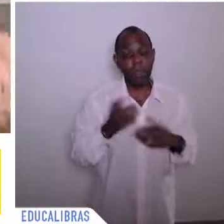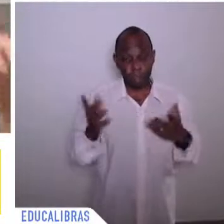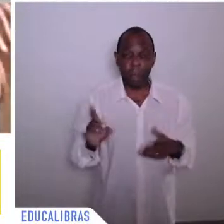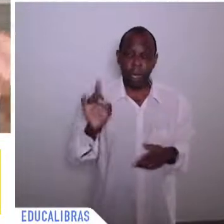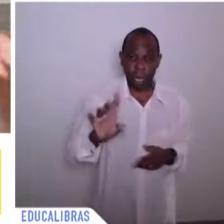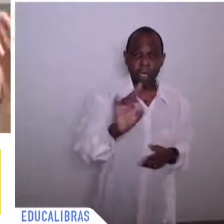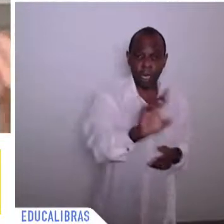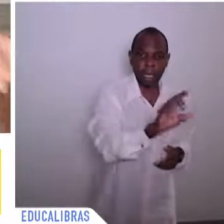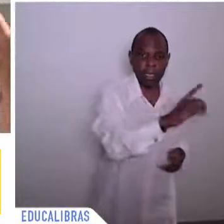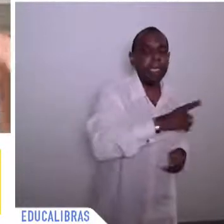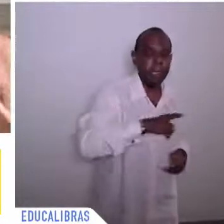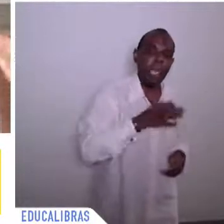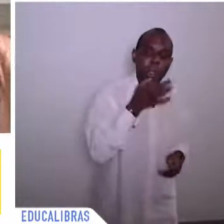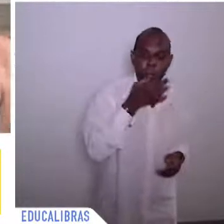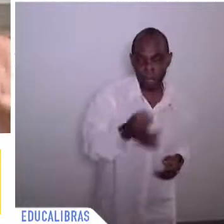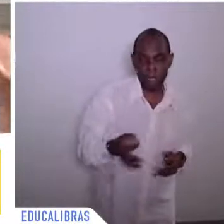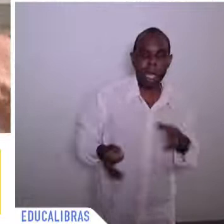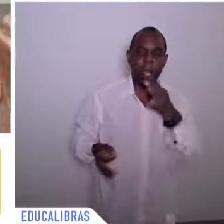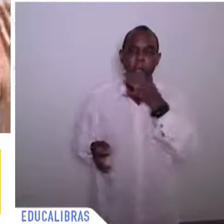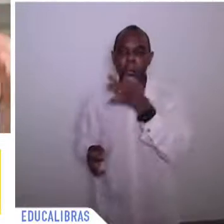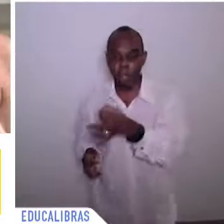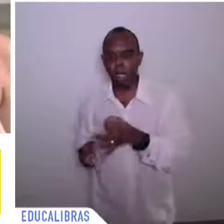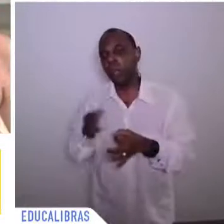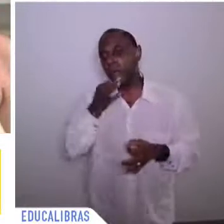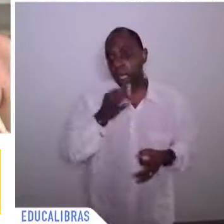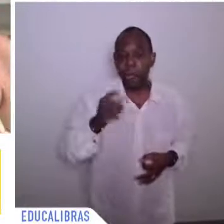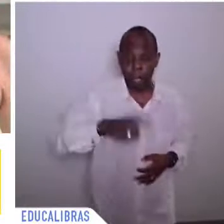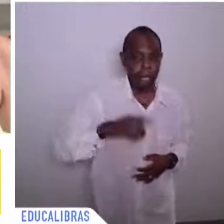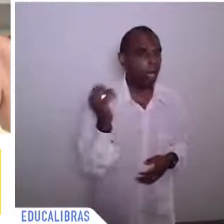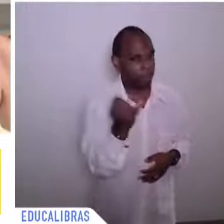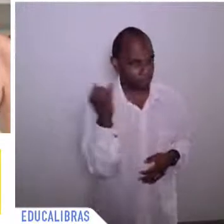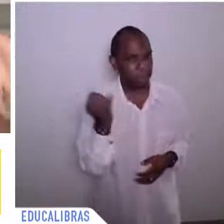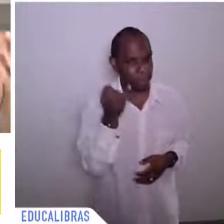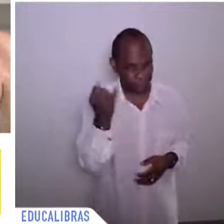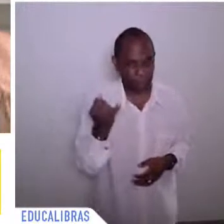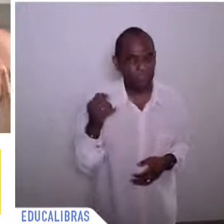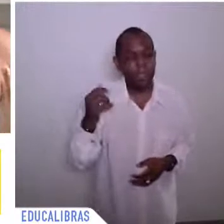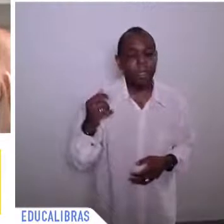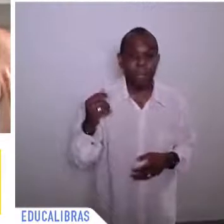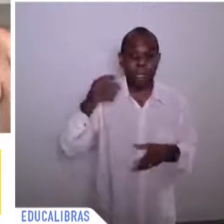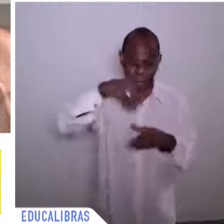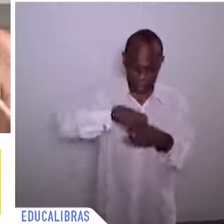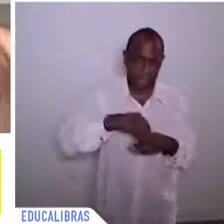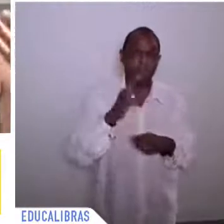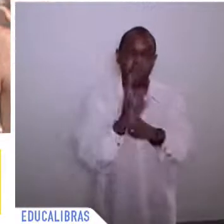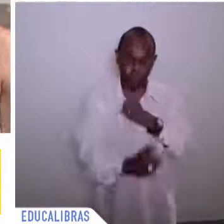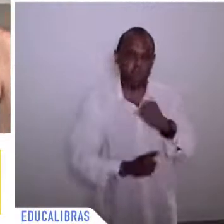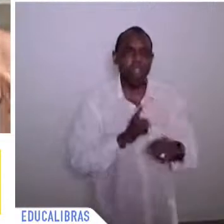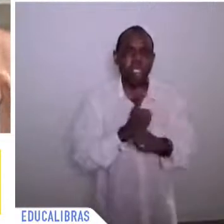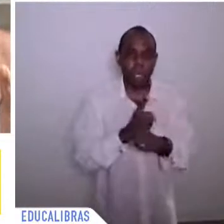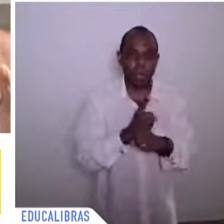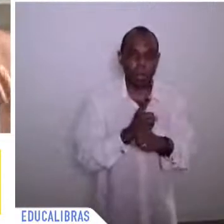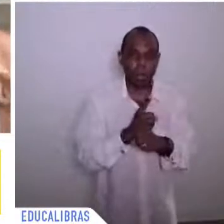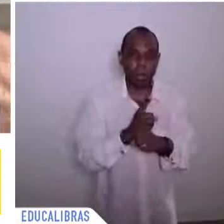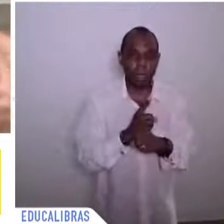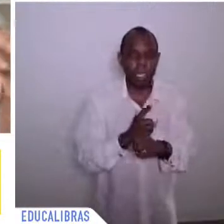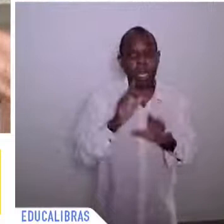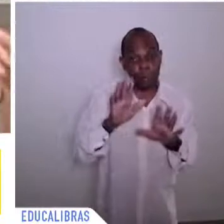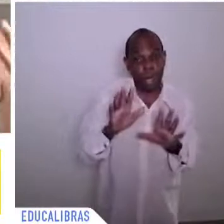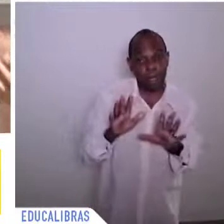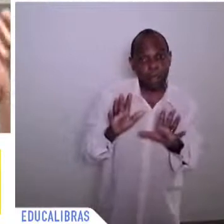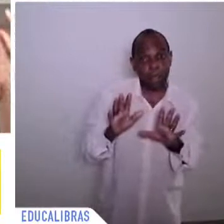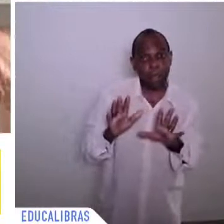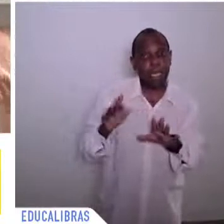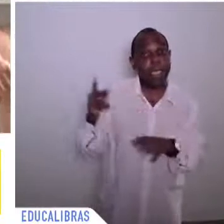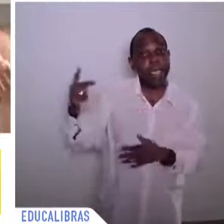digital world. So, in forming opinions, these different actors are essential, even in the